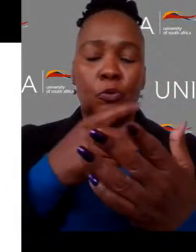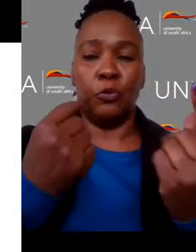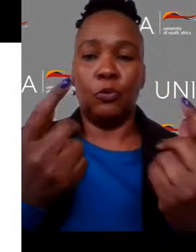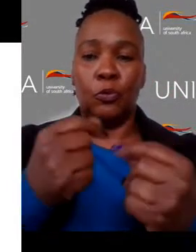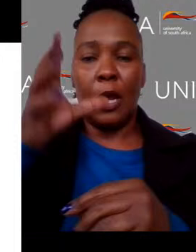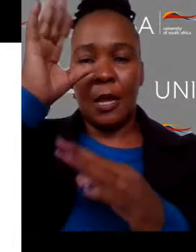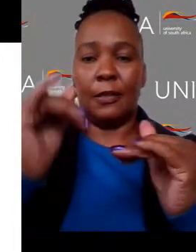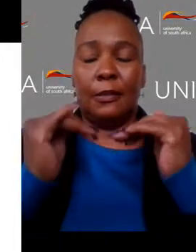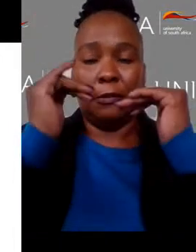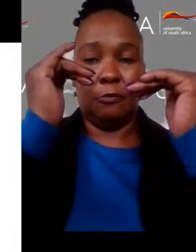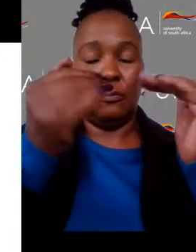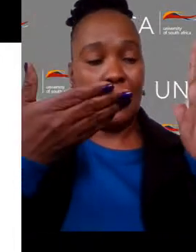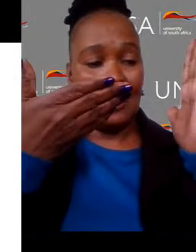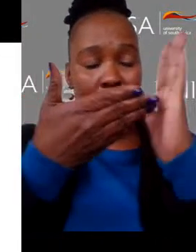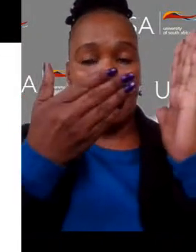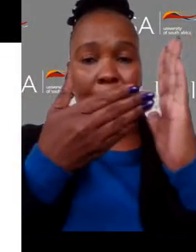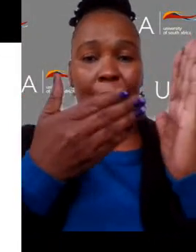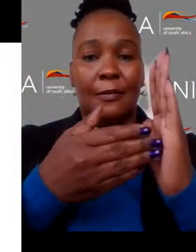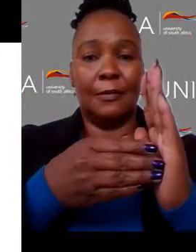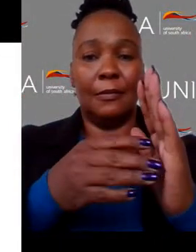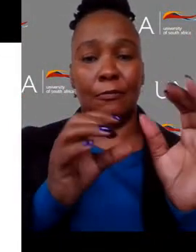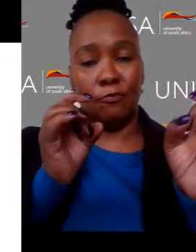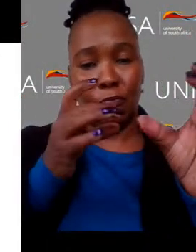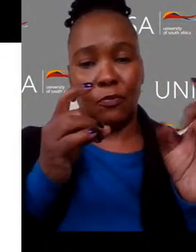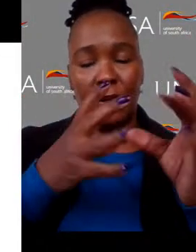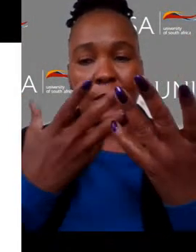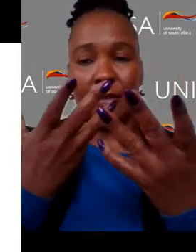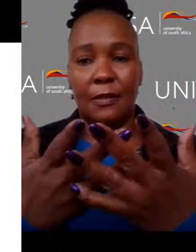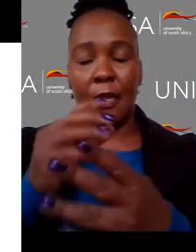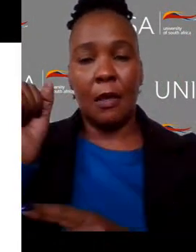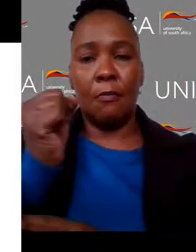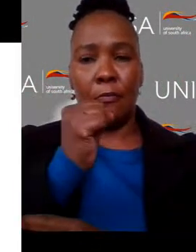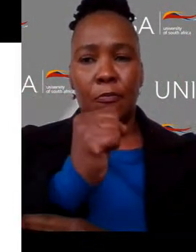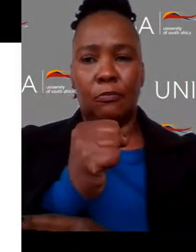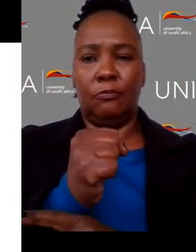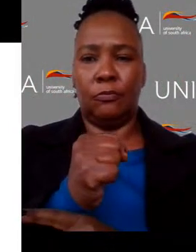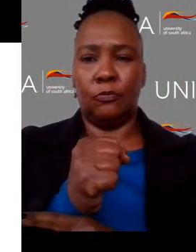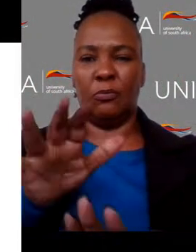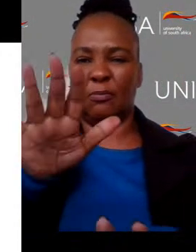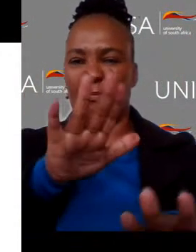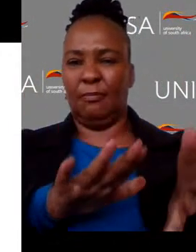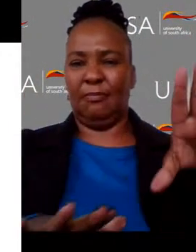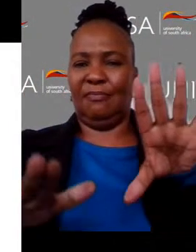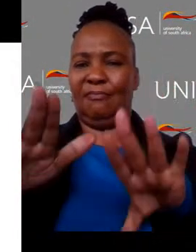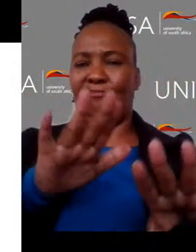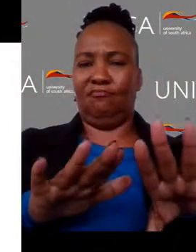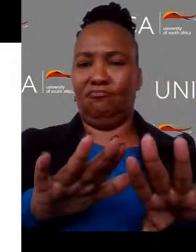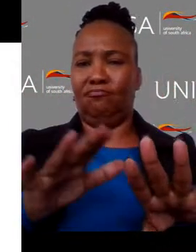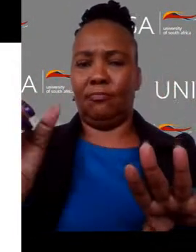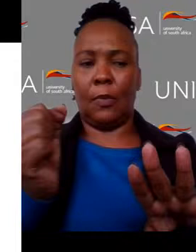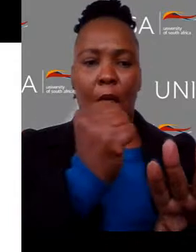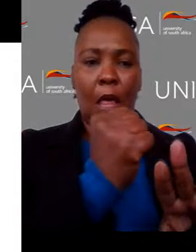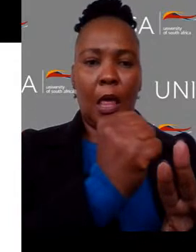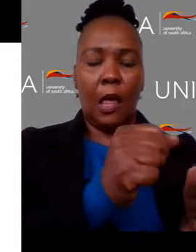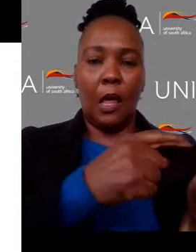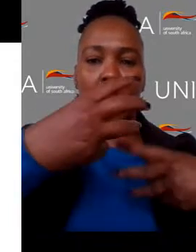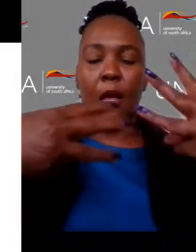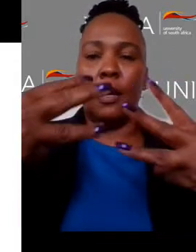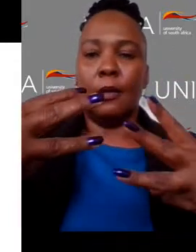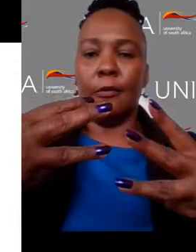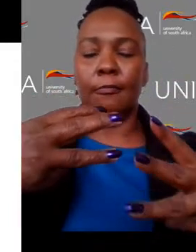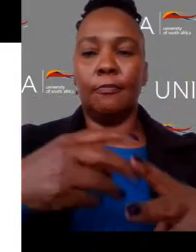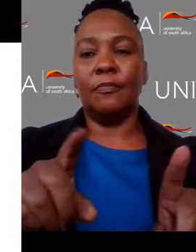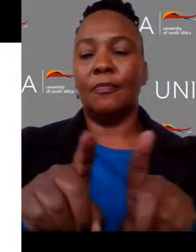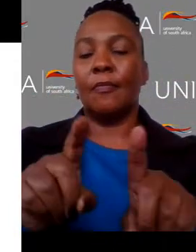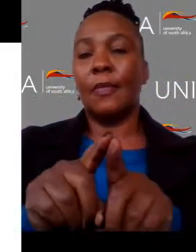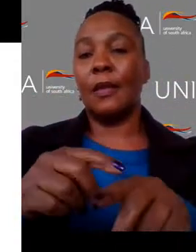an employer will think twice about offering you that job. Think of it like this chain reaction. If word gets